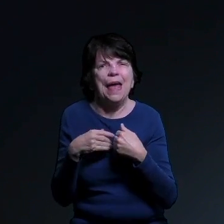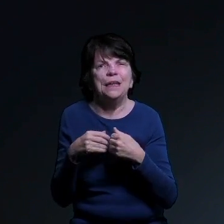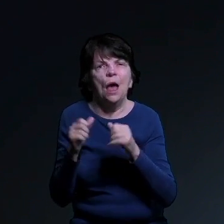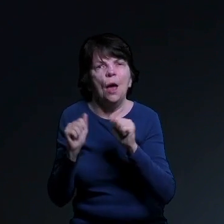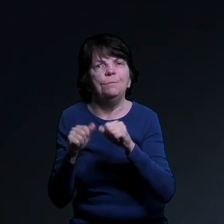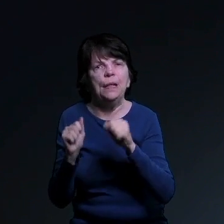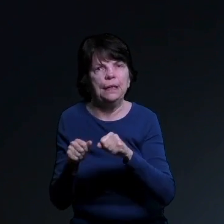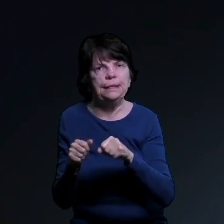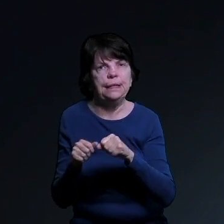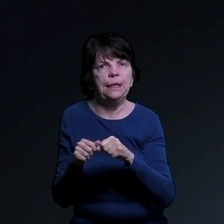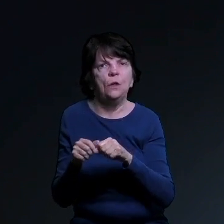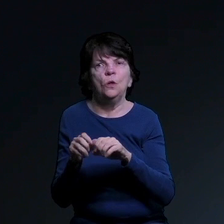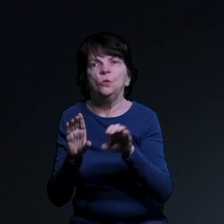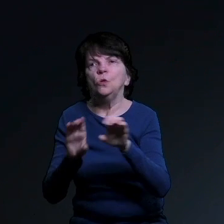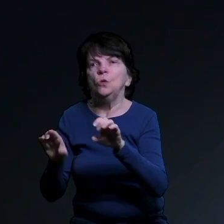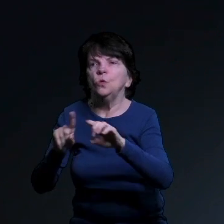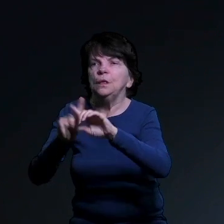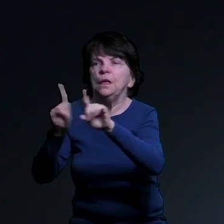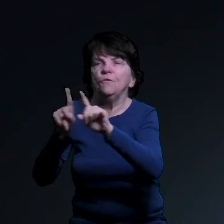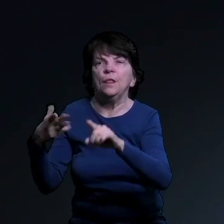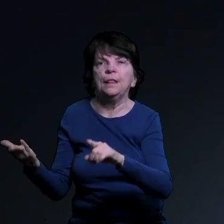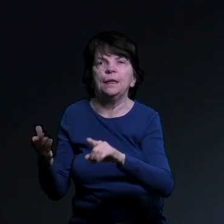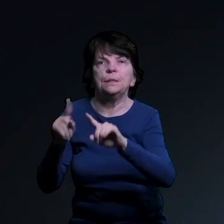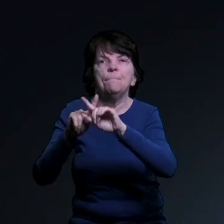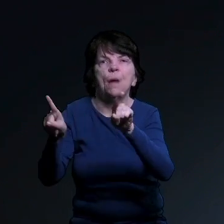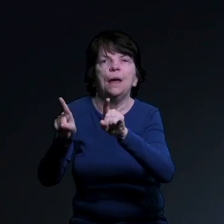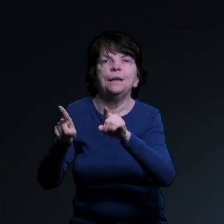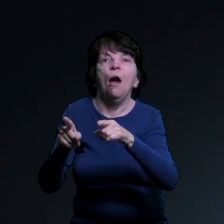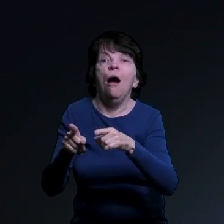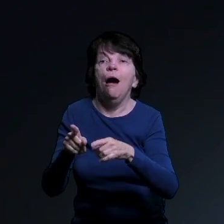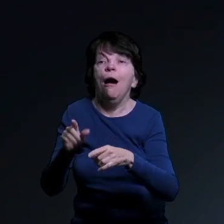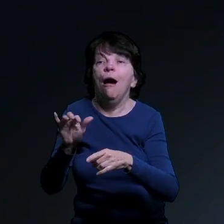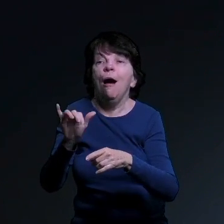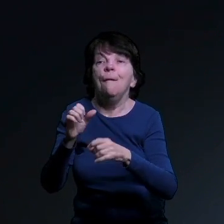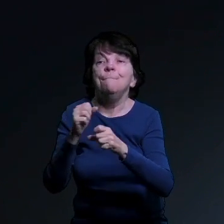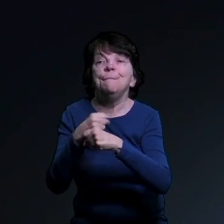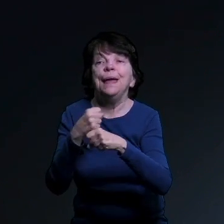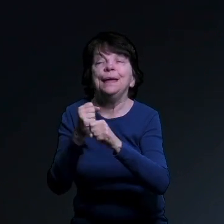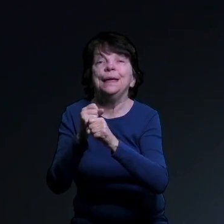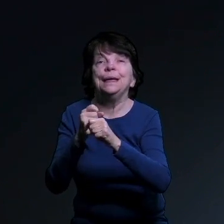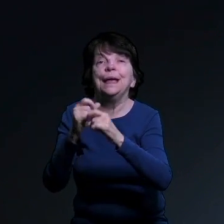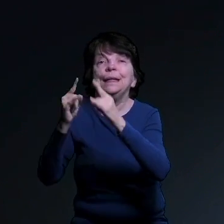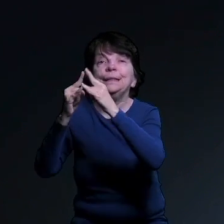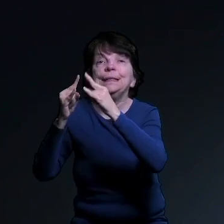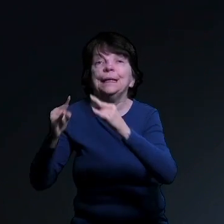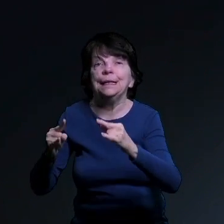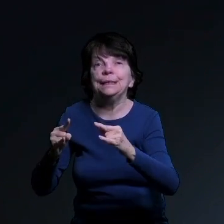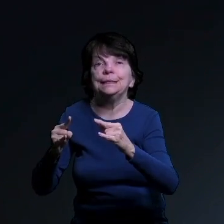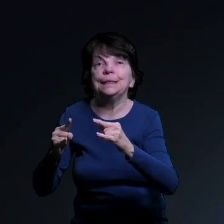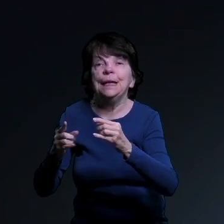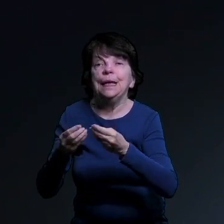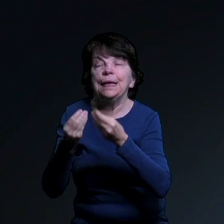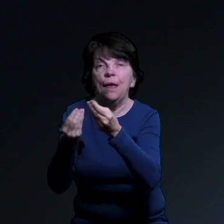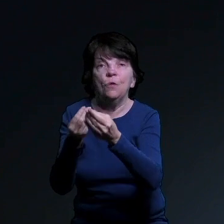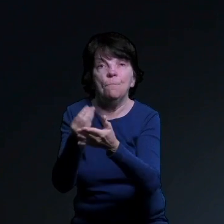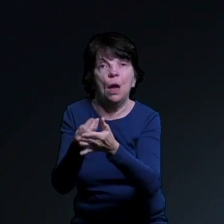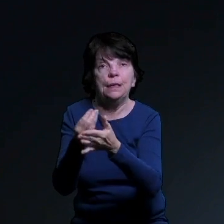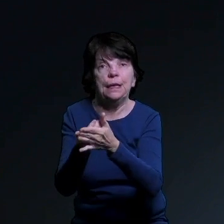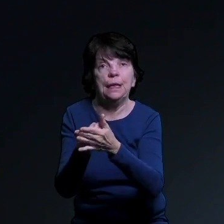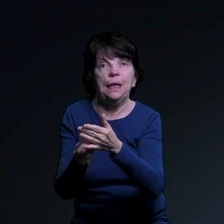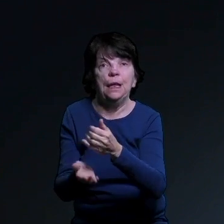and they let the Lord use that to resource them to do other things for his honor and glory.